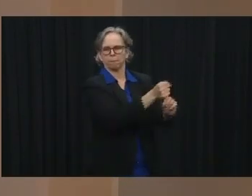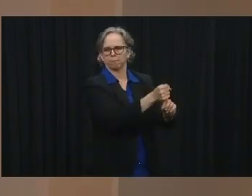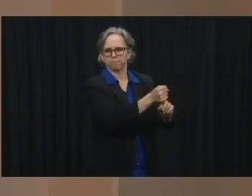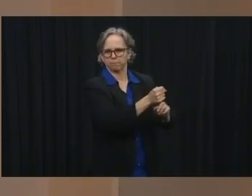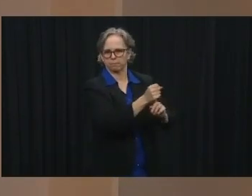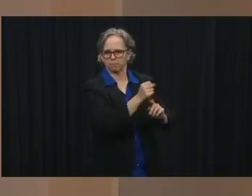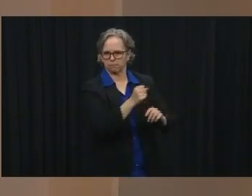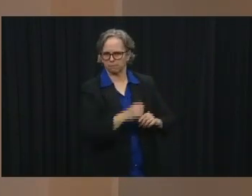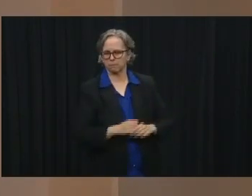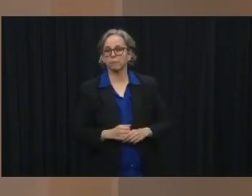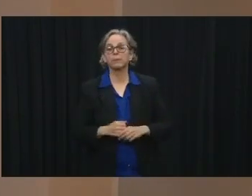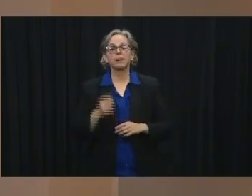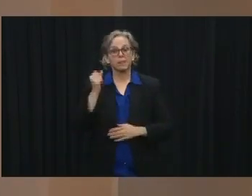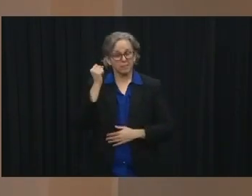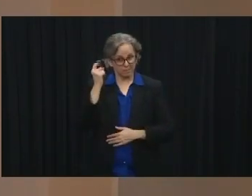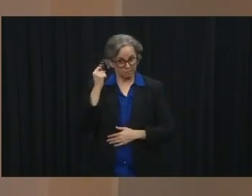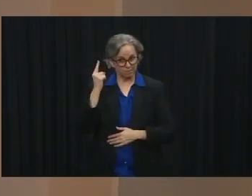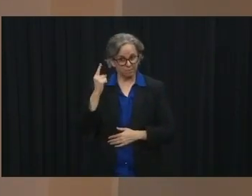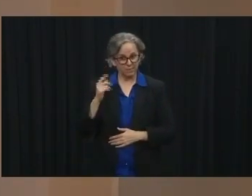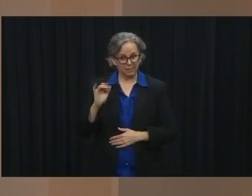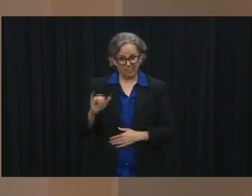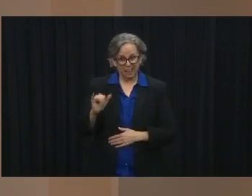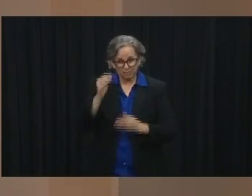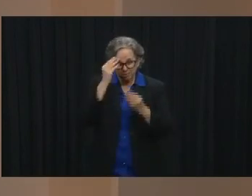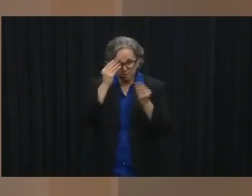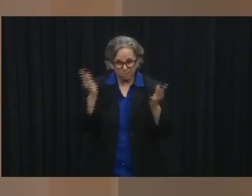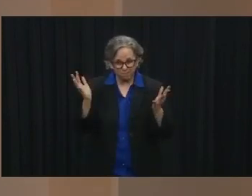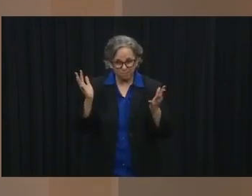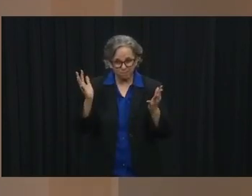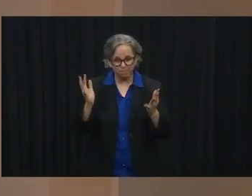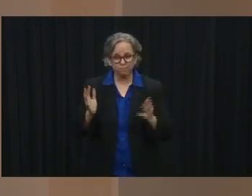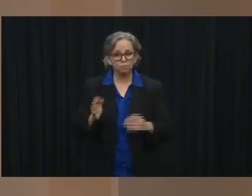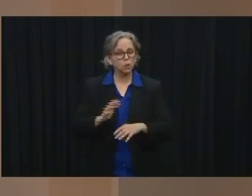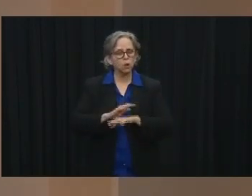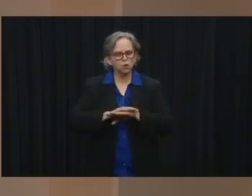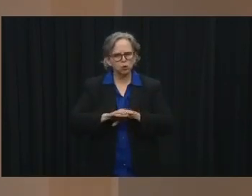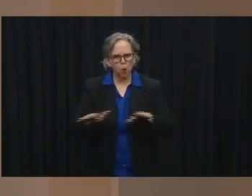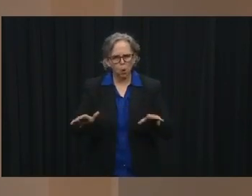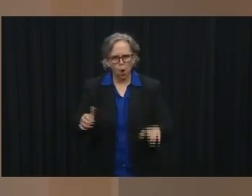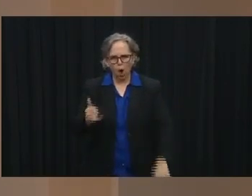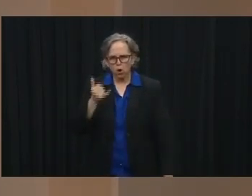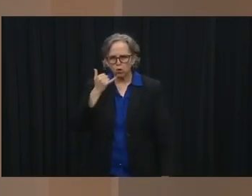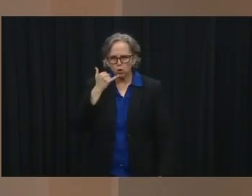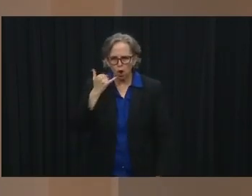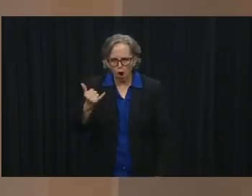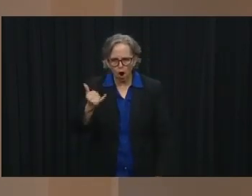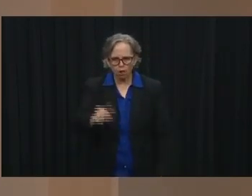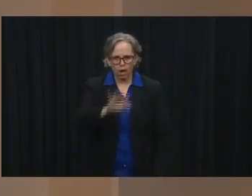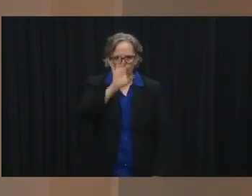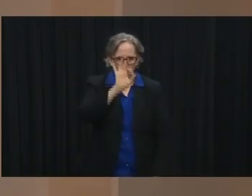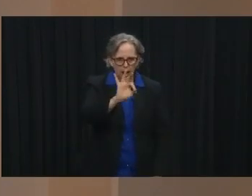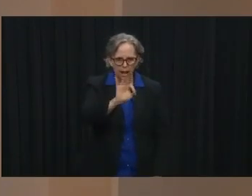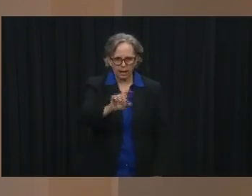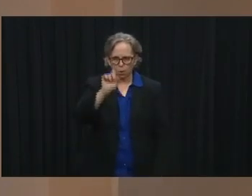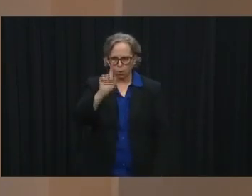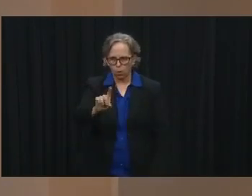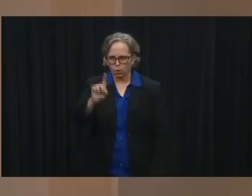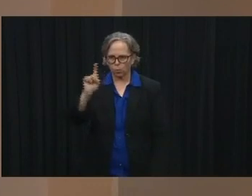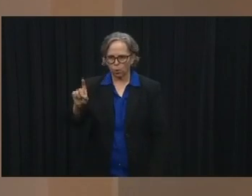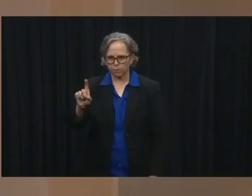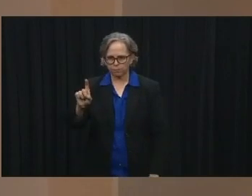call 911. This is not the place that you would refer these kinds of issues. Remember, if you're